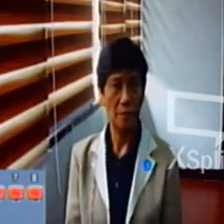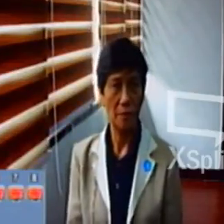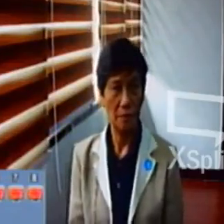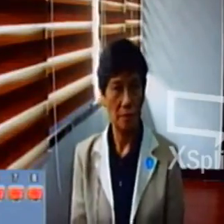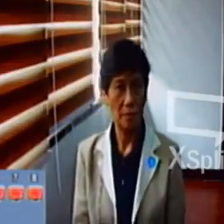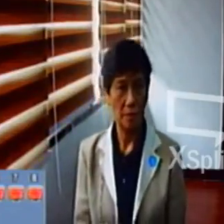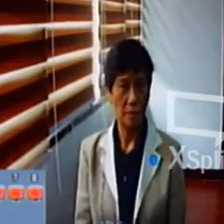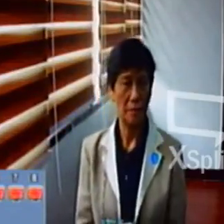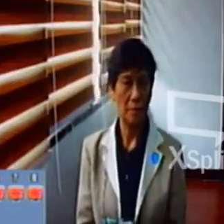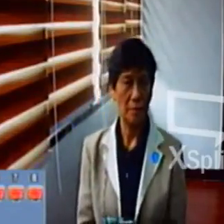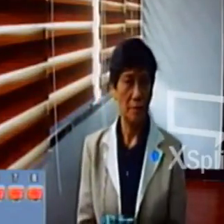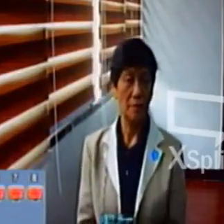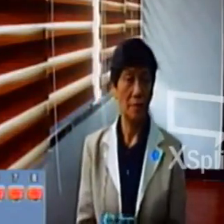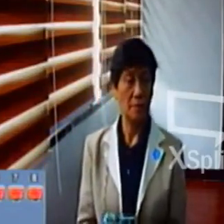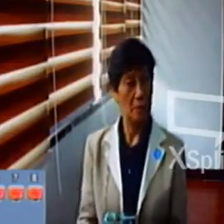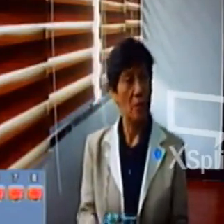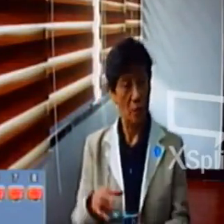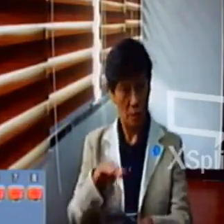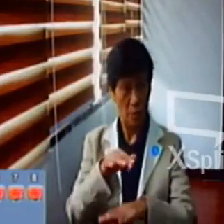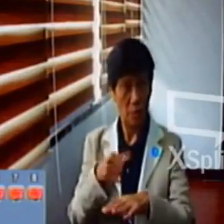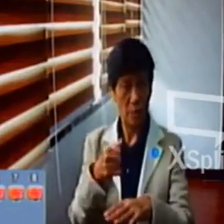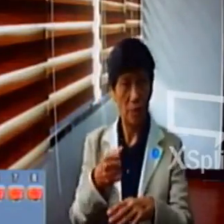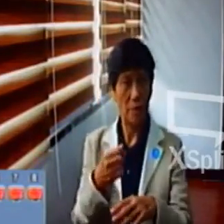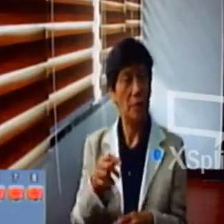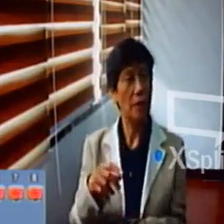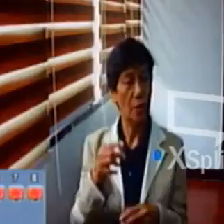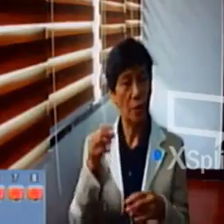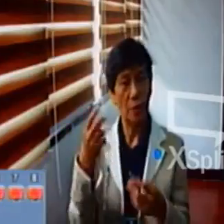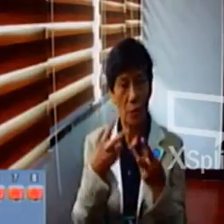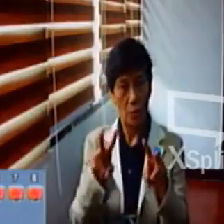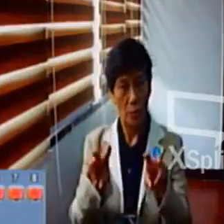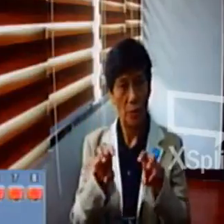first witness for this afternoon, Dr.